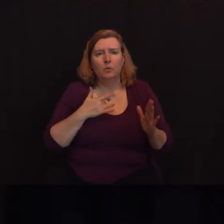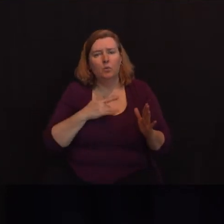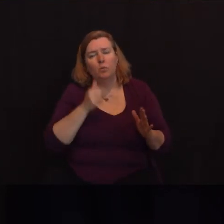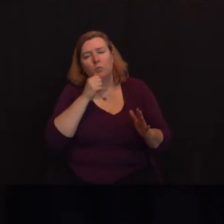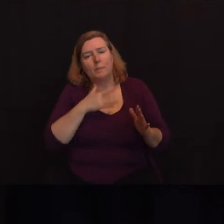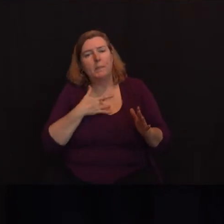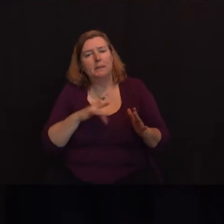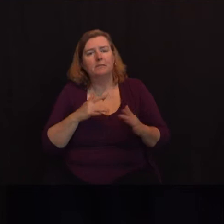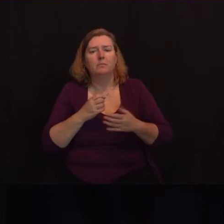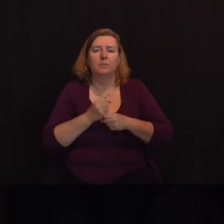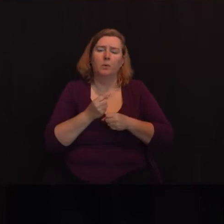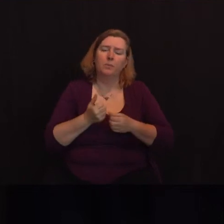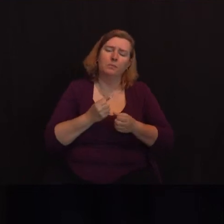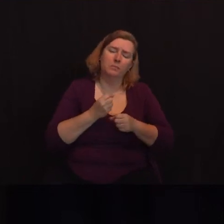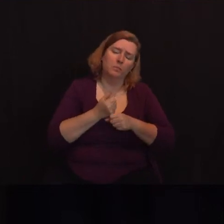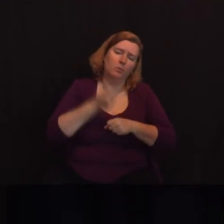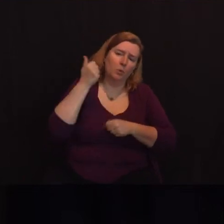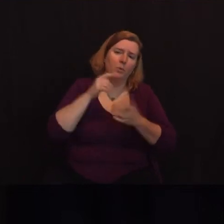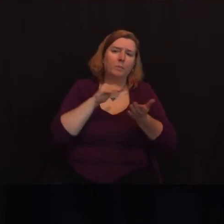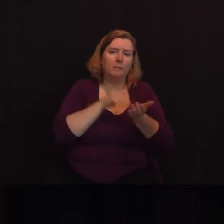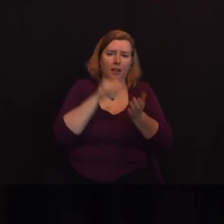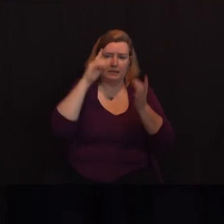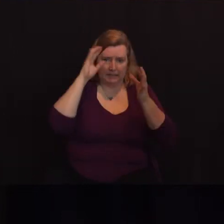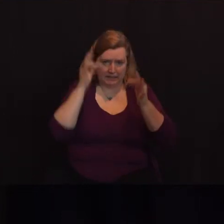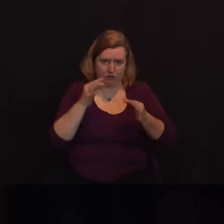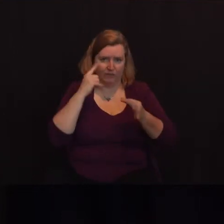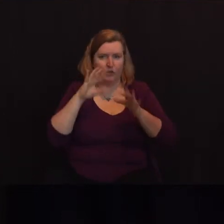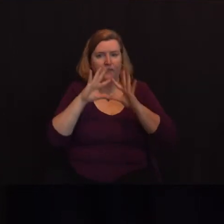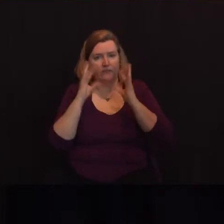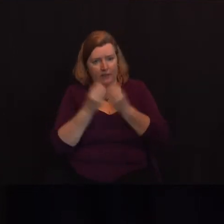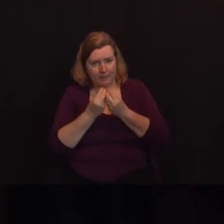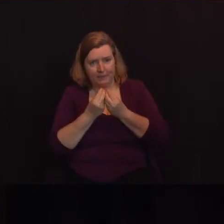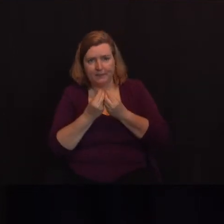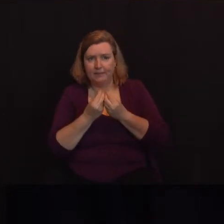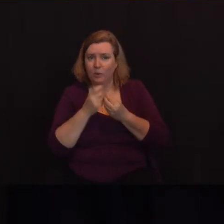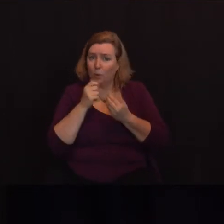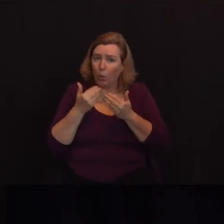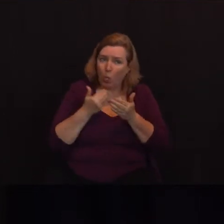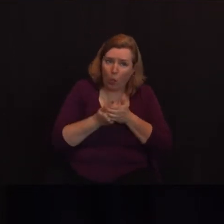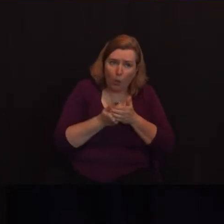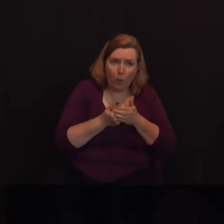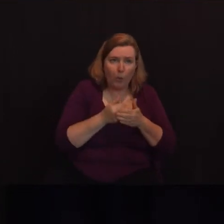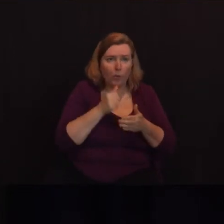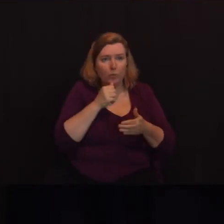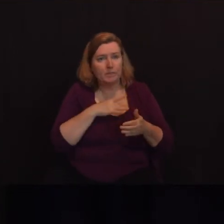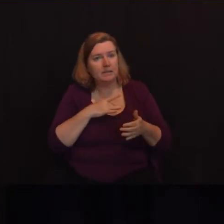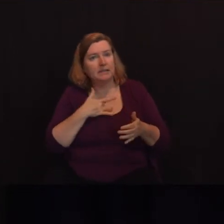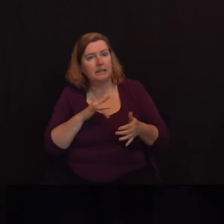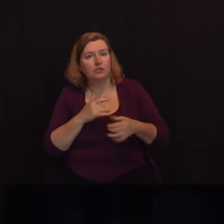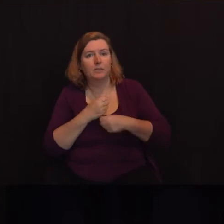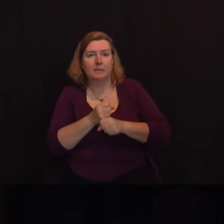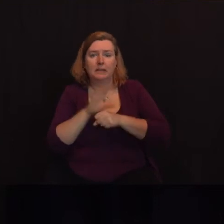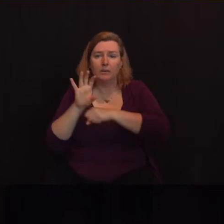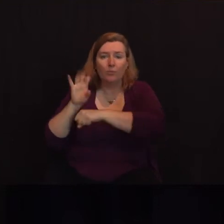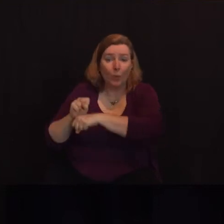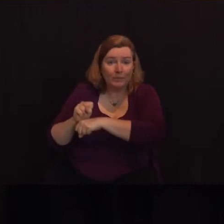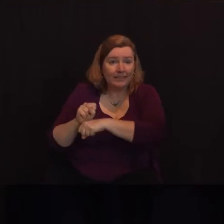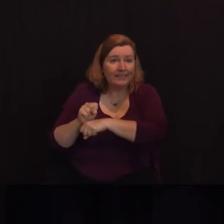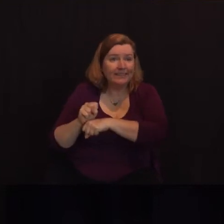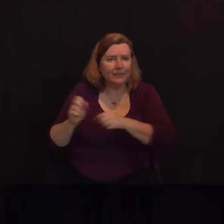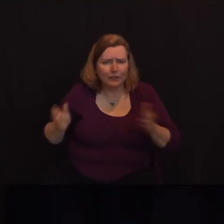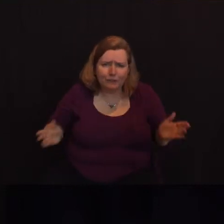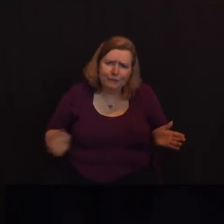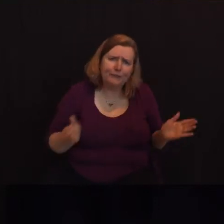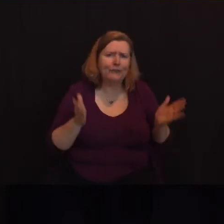decisions, again, for their families, their loved ones, whether it's making appointments, encouraging people to get screenings,